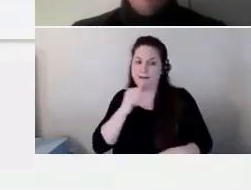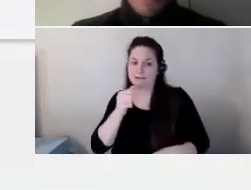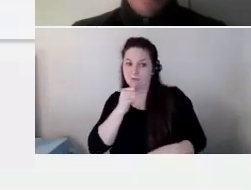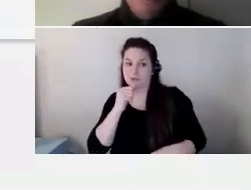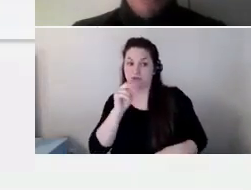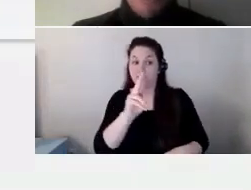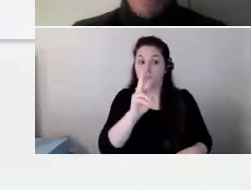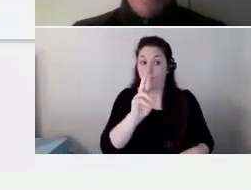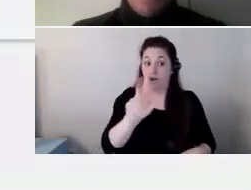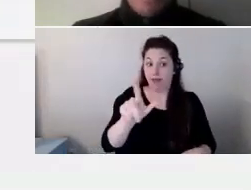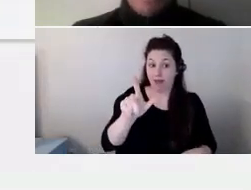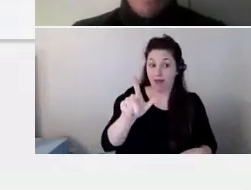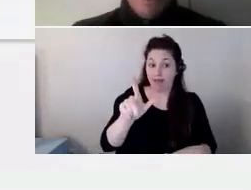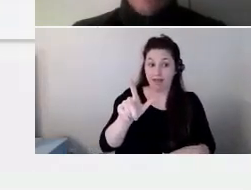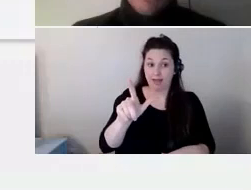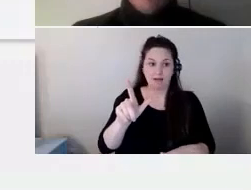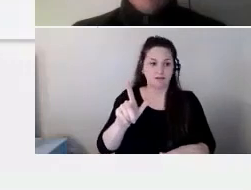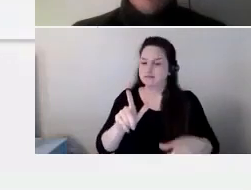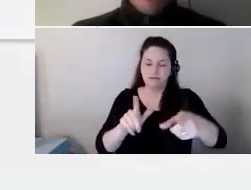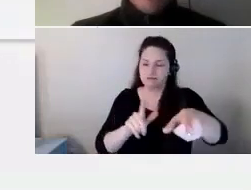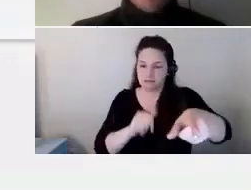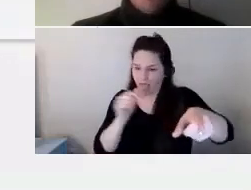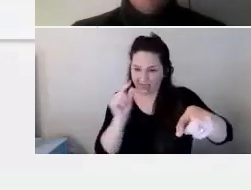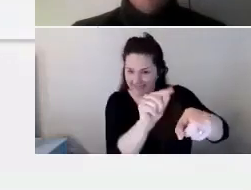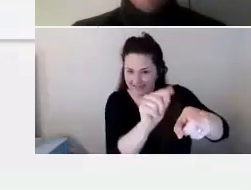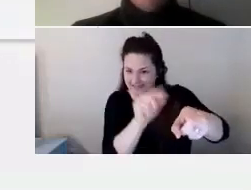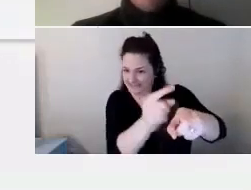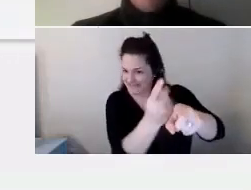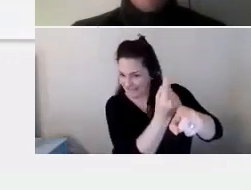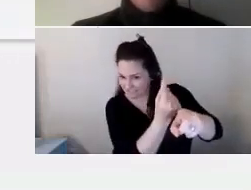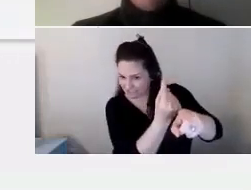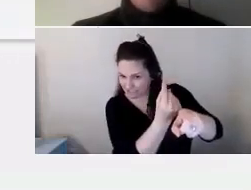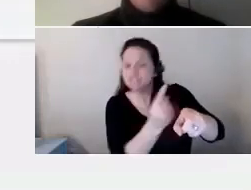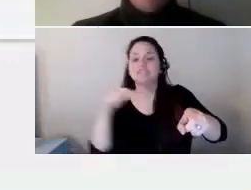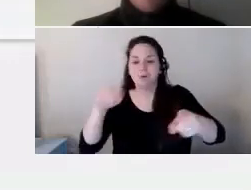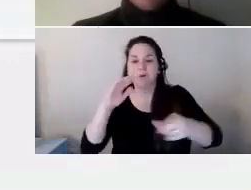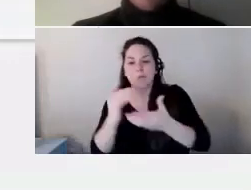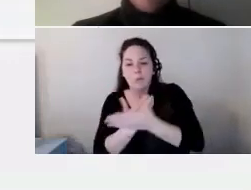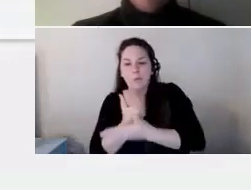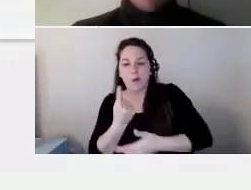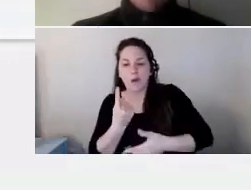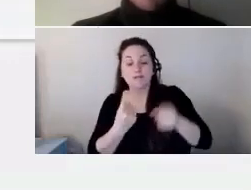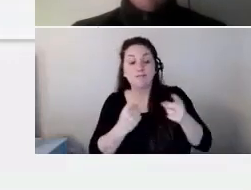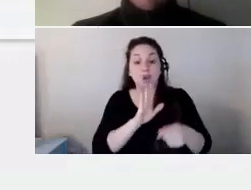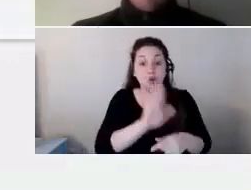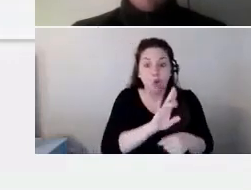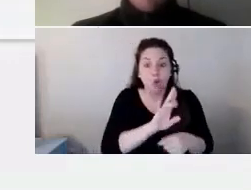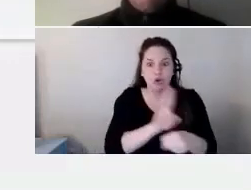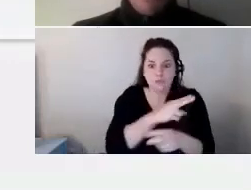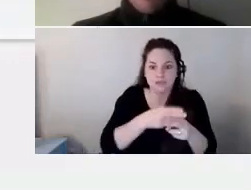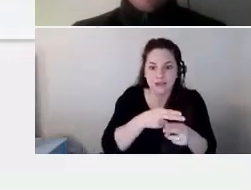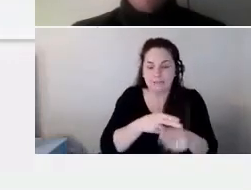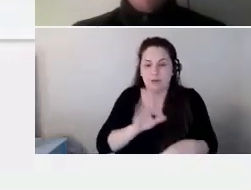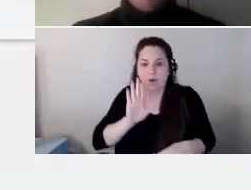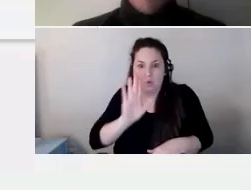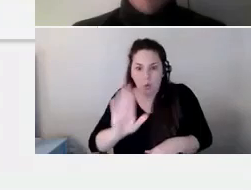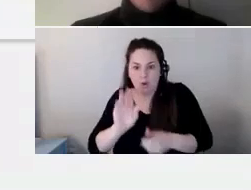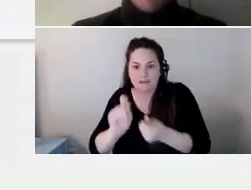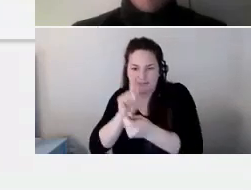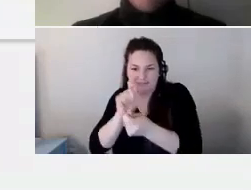editor, which won't be this is last year's, your specific username and your specific